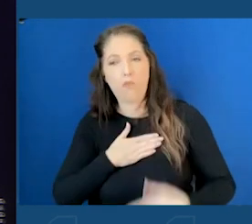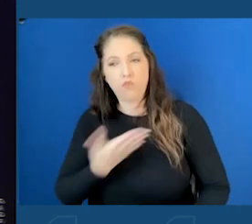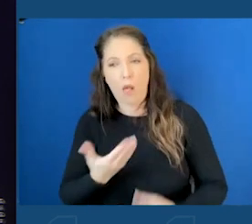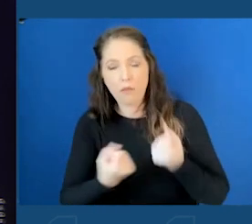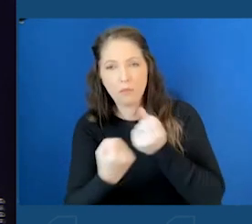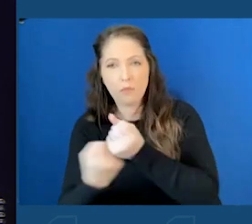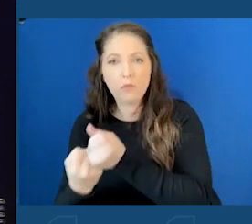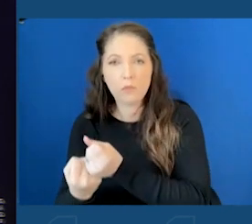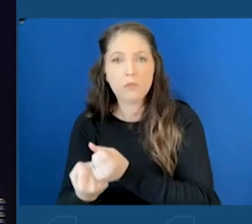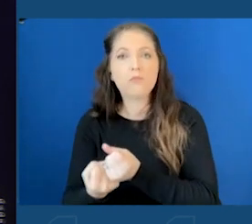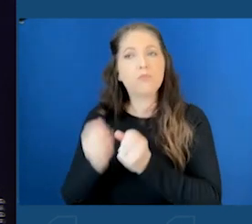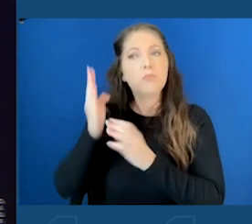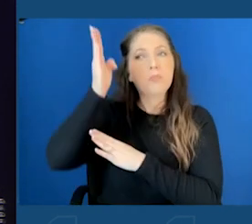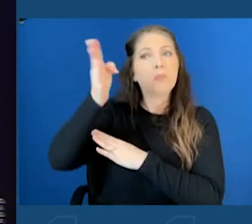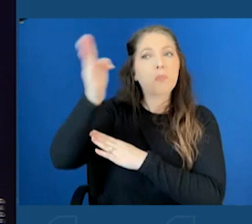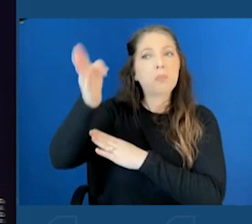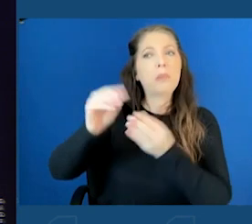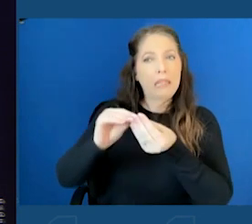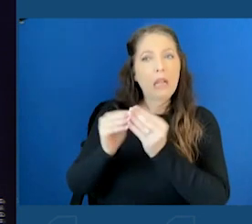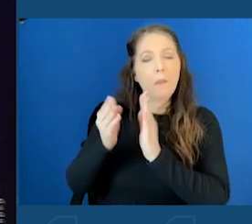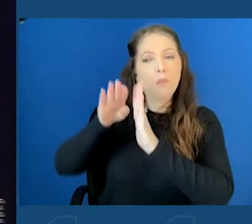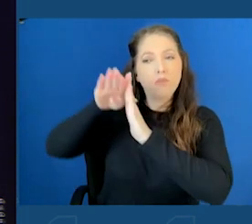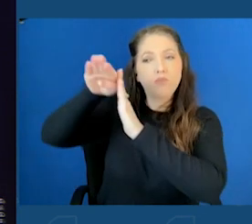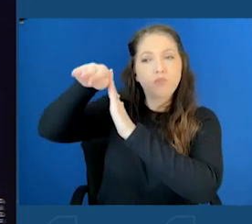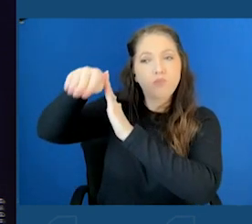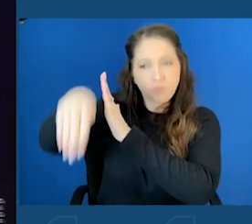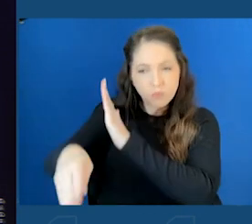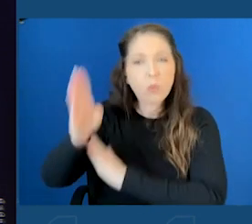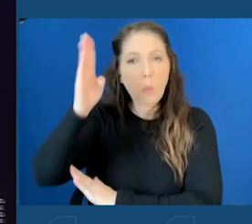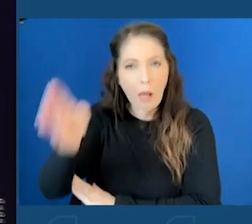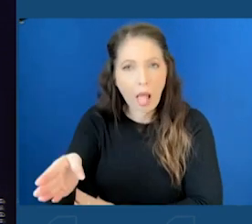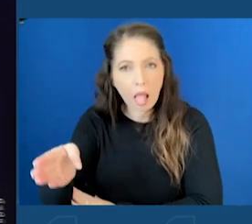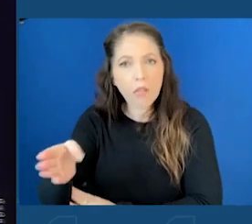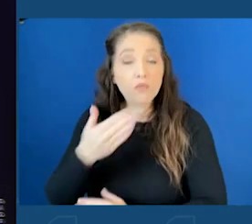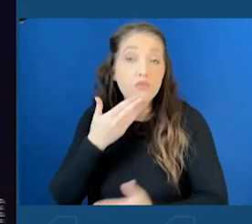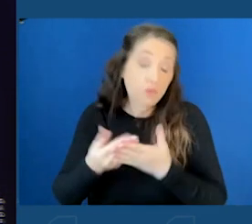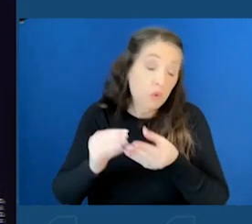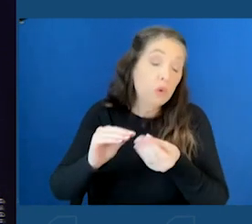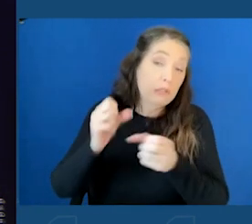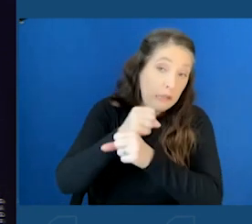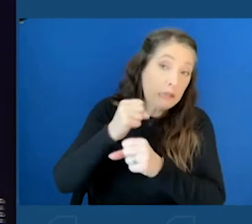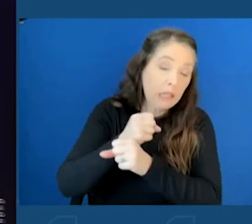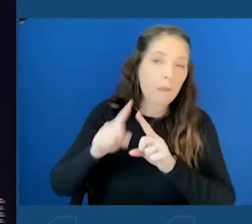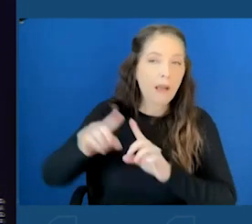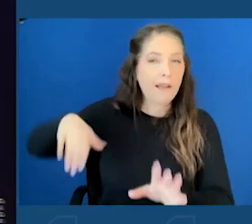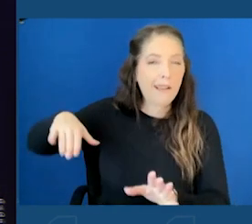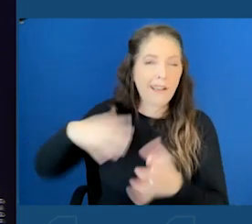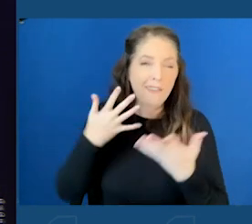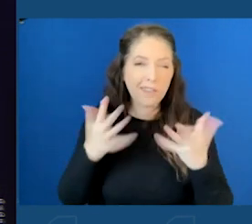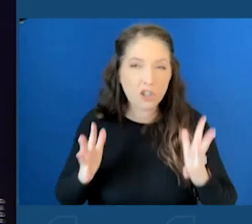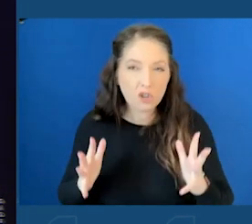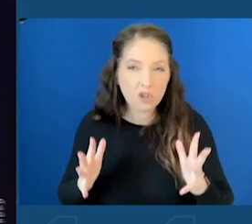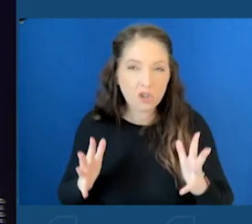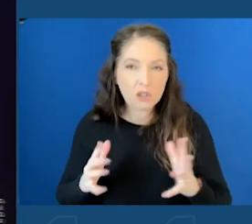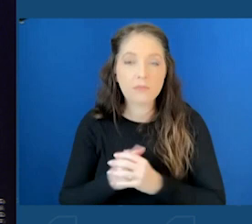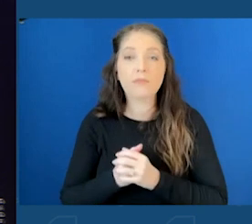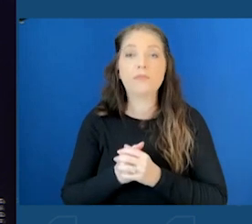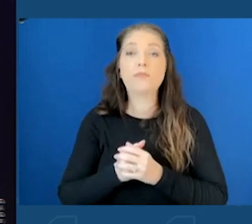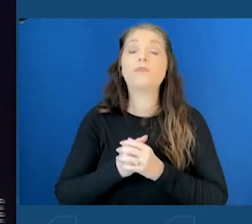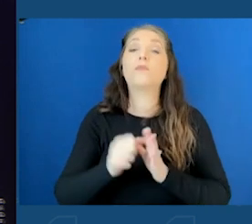numbers down, and these are good statistics, but we're not done yet. The fact that across the state of New York, in 1